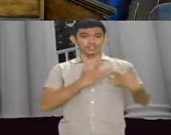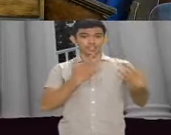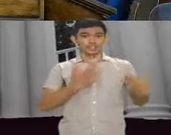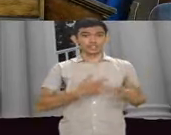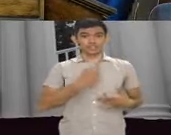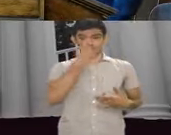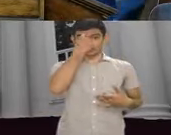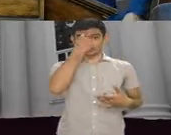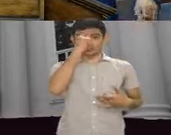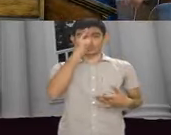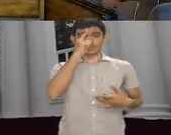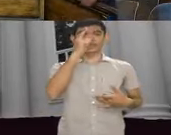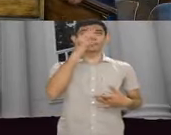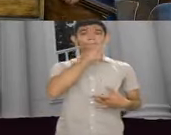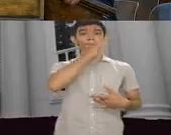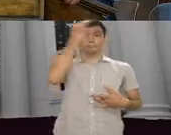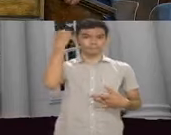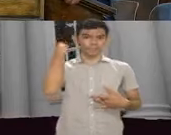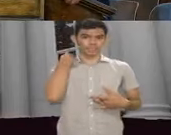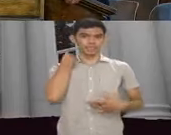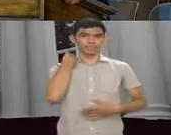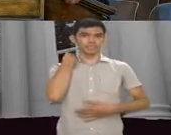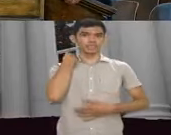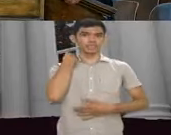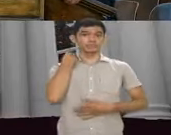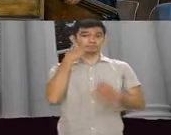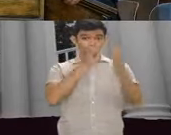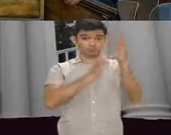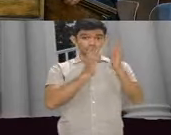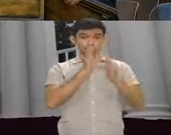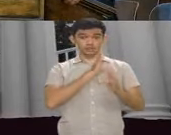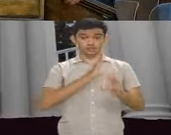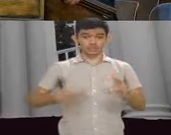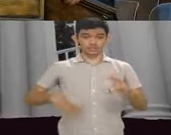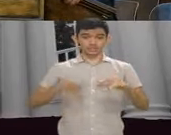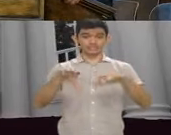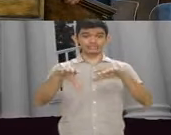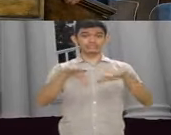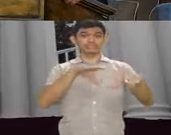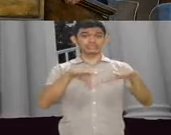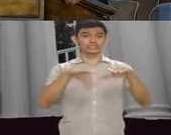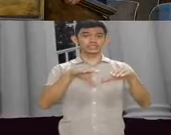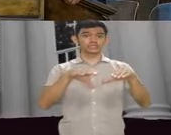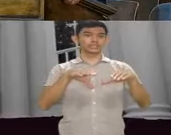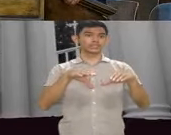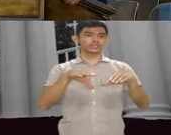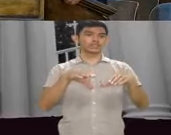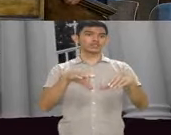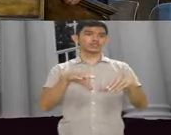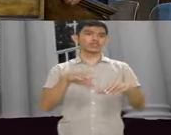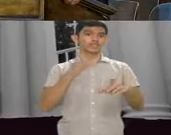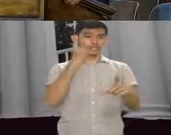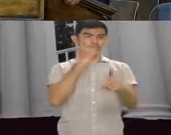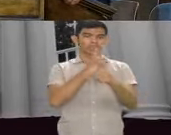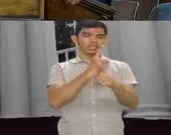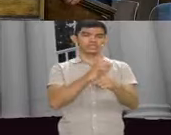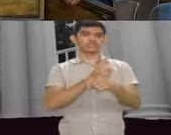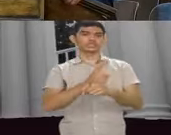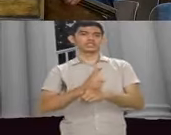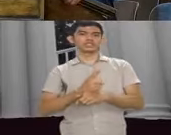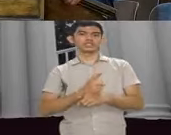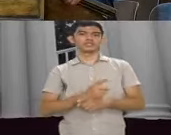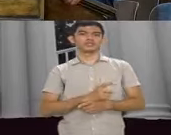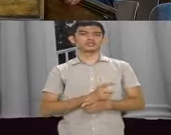But notice, Jesus reacted the way that he should react in